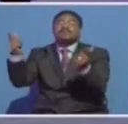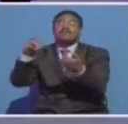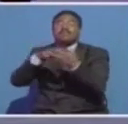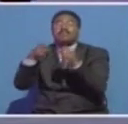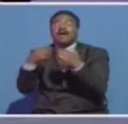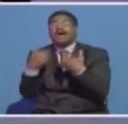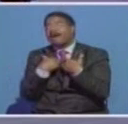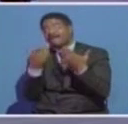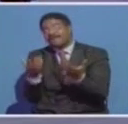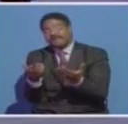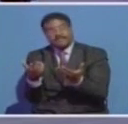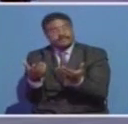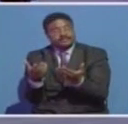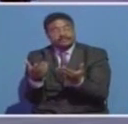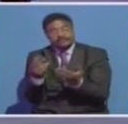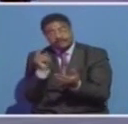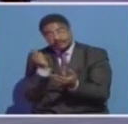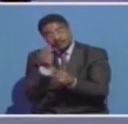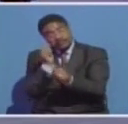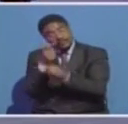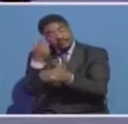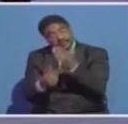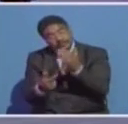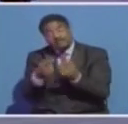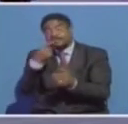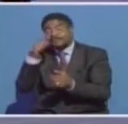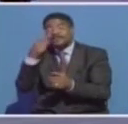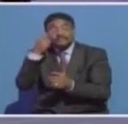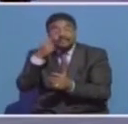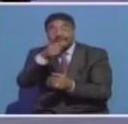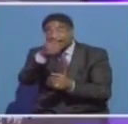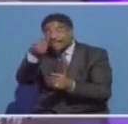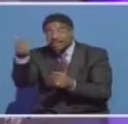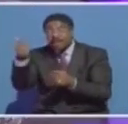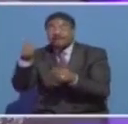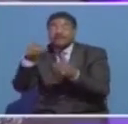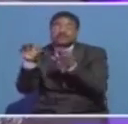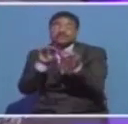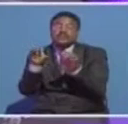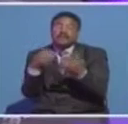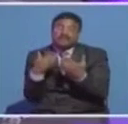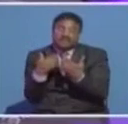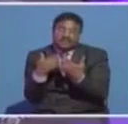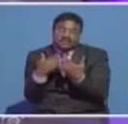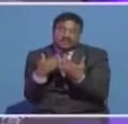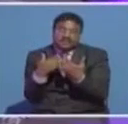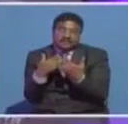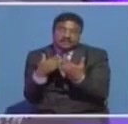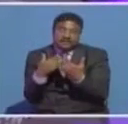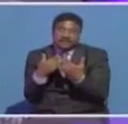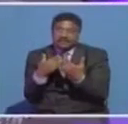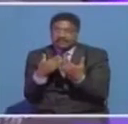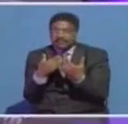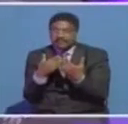the various stakeholders that need to come in to help correct the situation. We have the Engineers Association of Zambia, we have